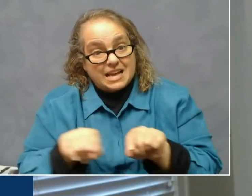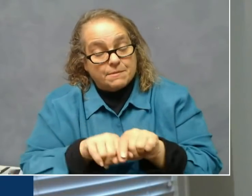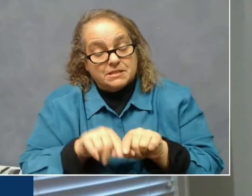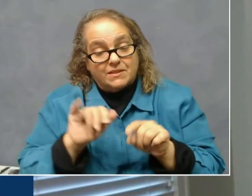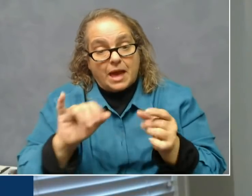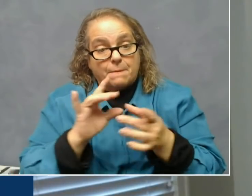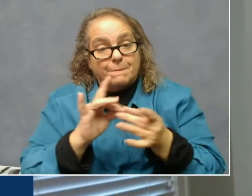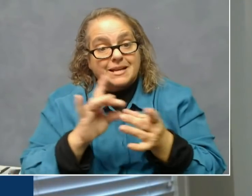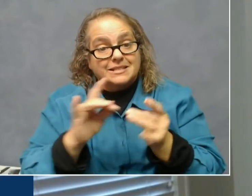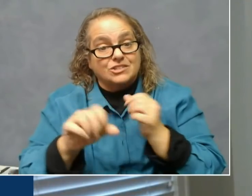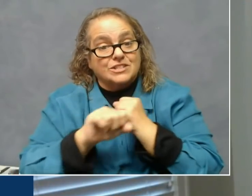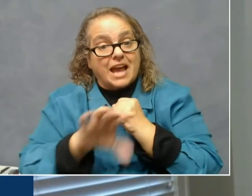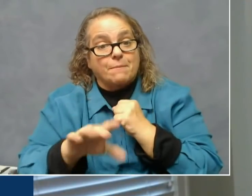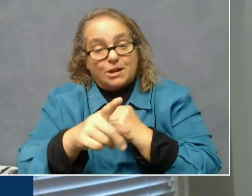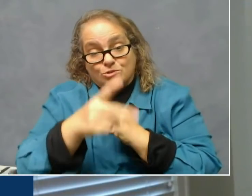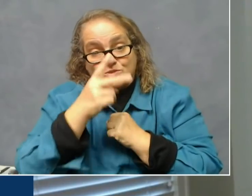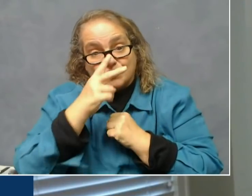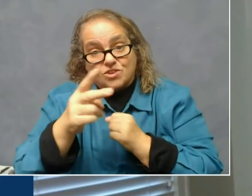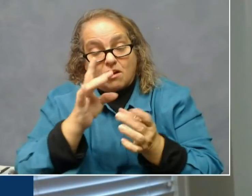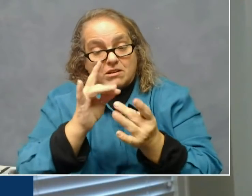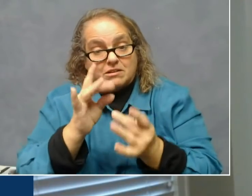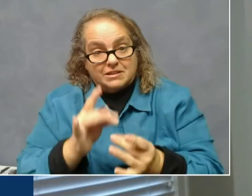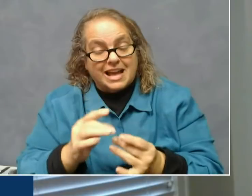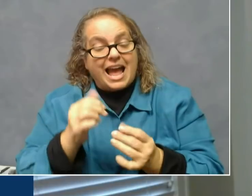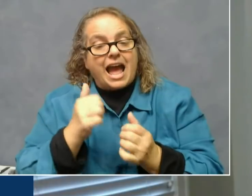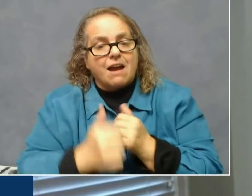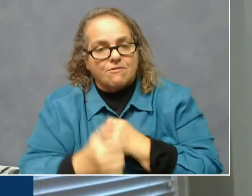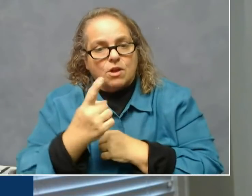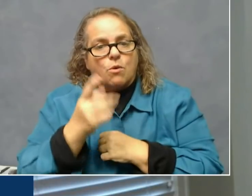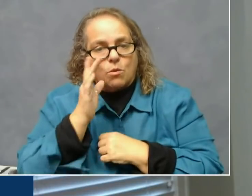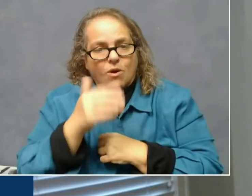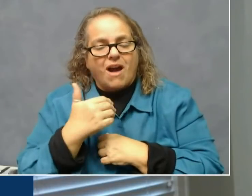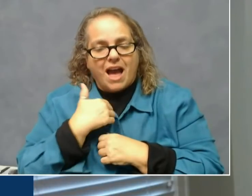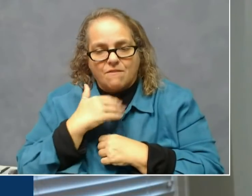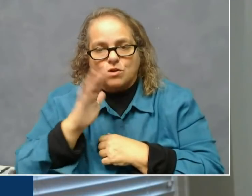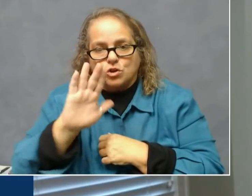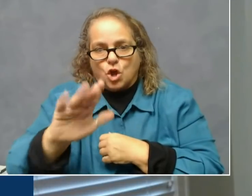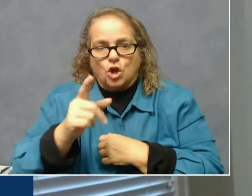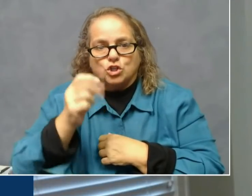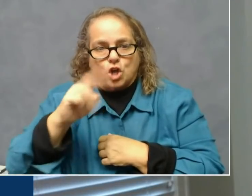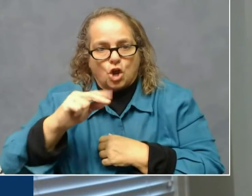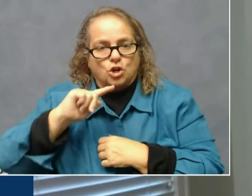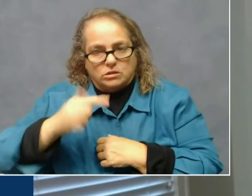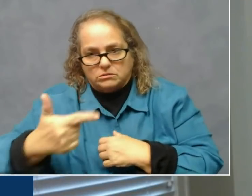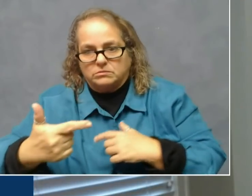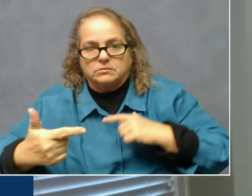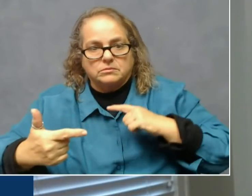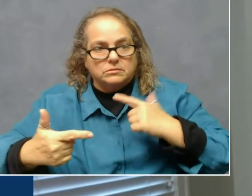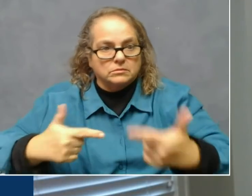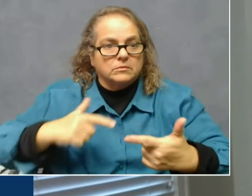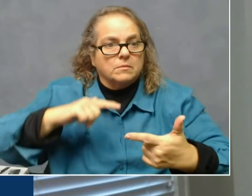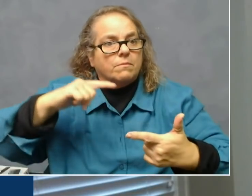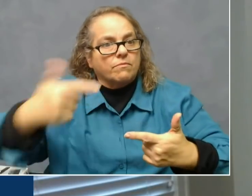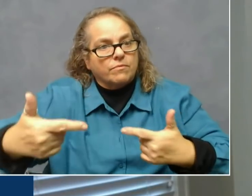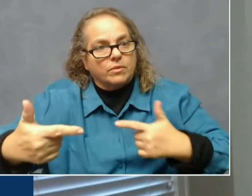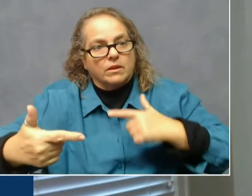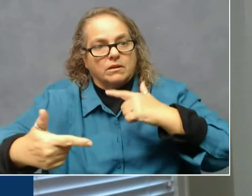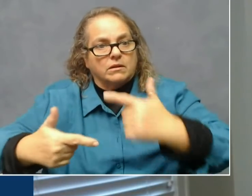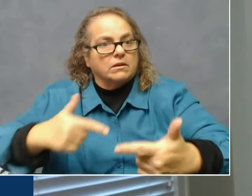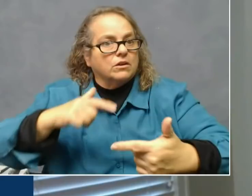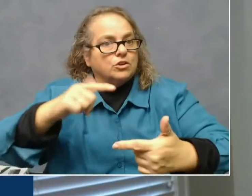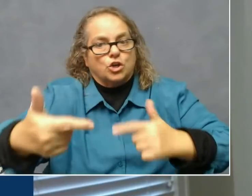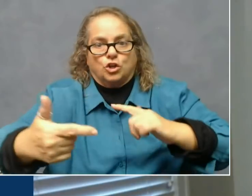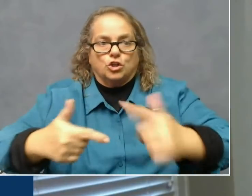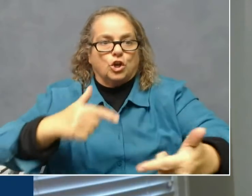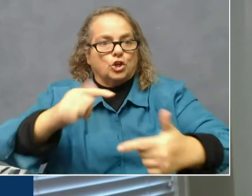earlier comments, everybody will have her or his turn. It's just a matter of when we get to sufficient quantities